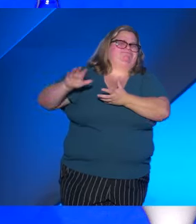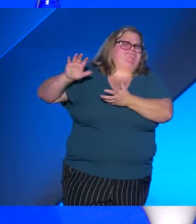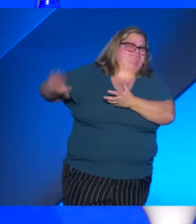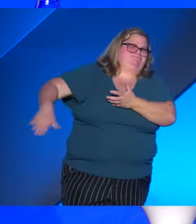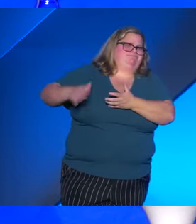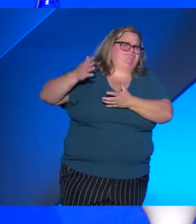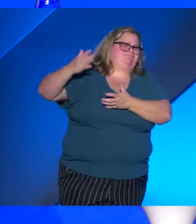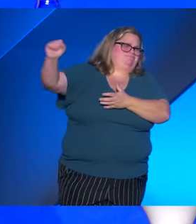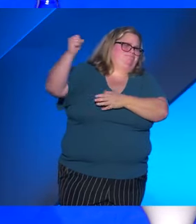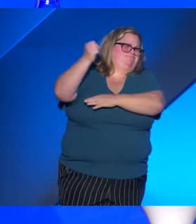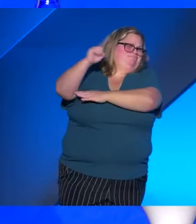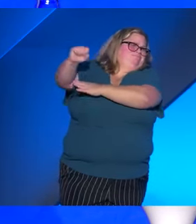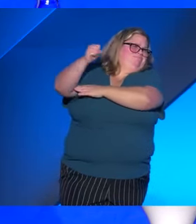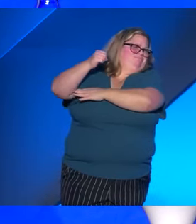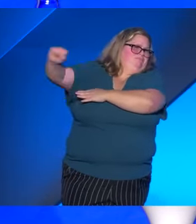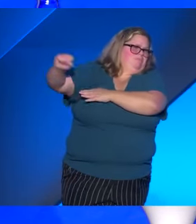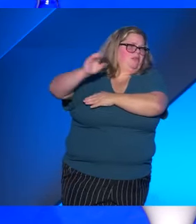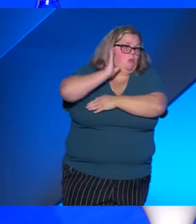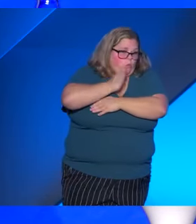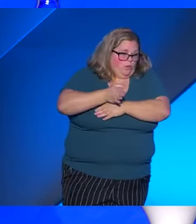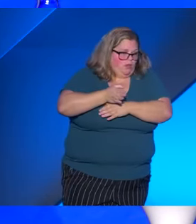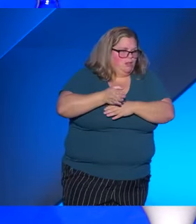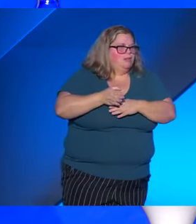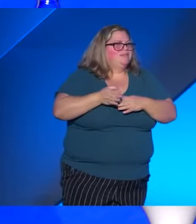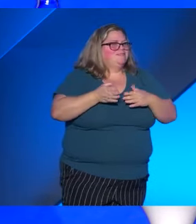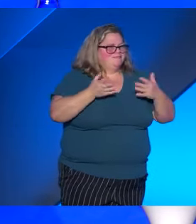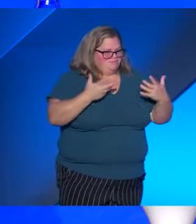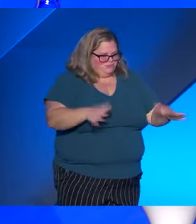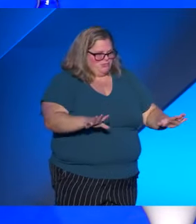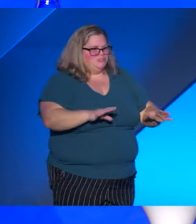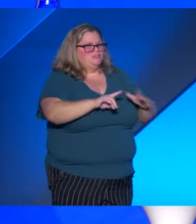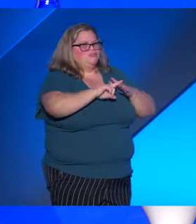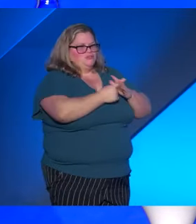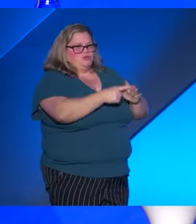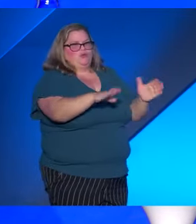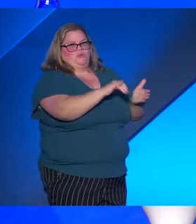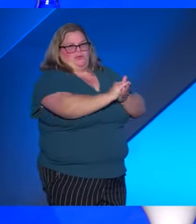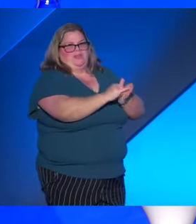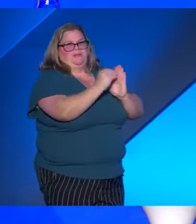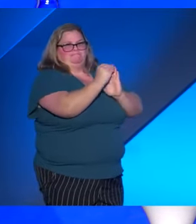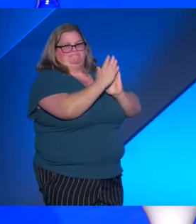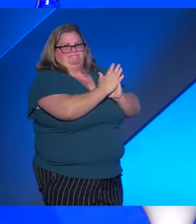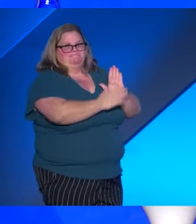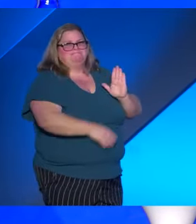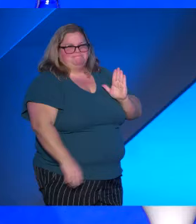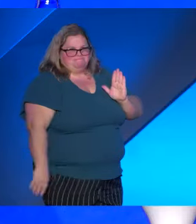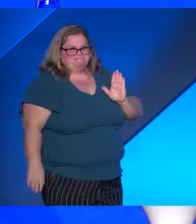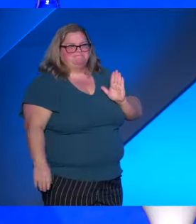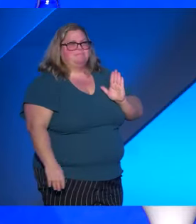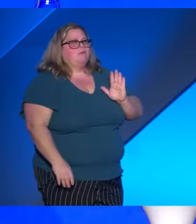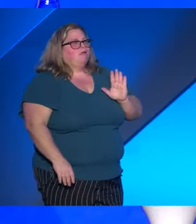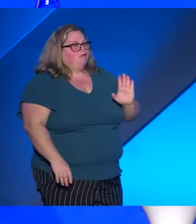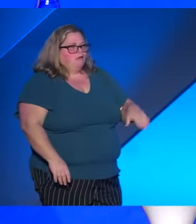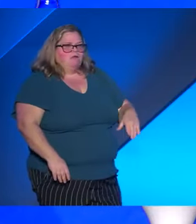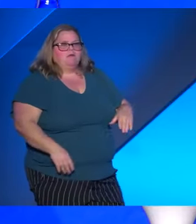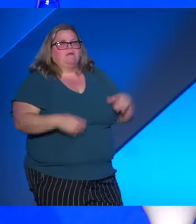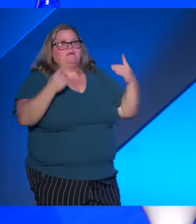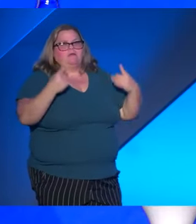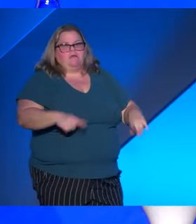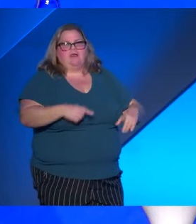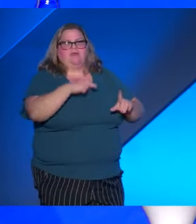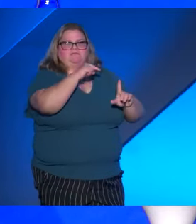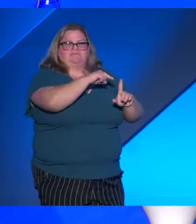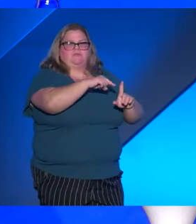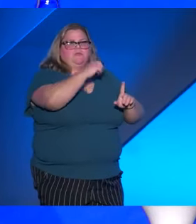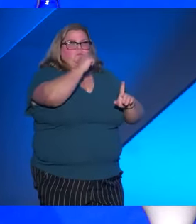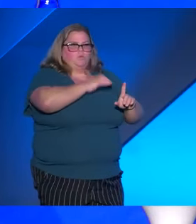100%. And then they do it. Mm-hmm. I once had a head of sales tell me that she has a popsicle moment.